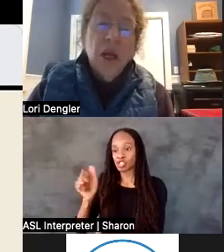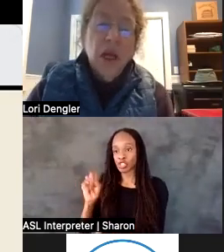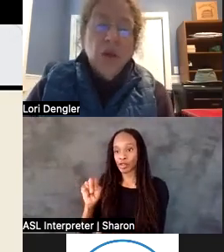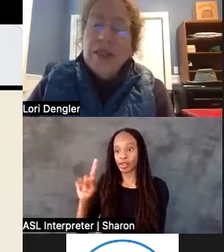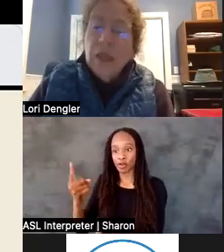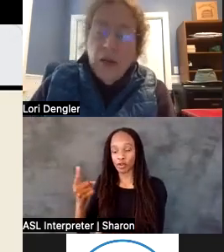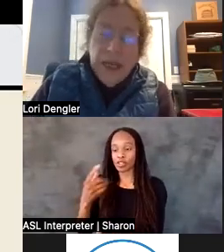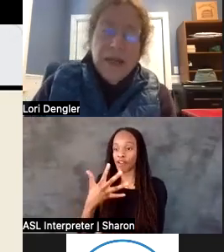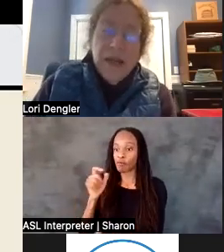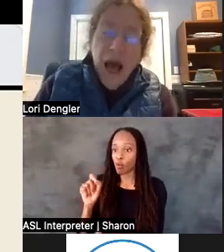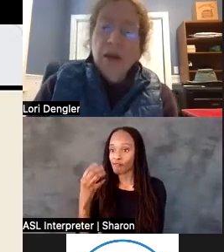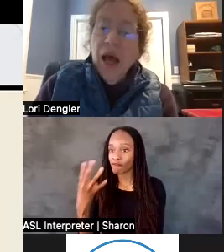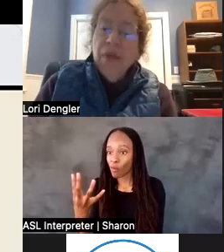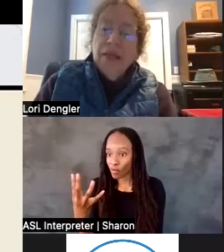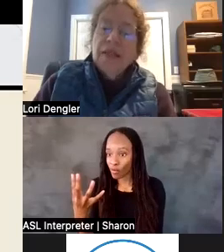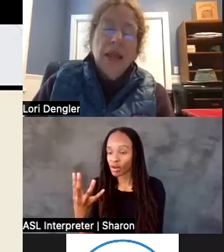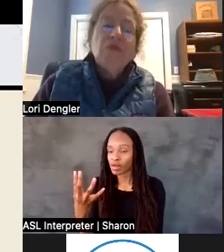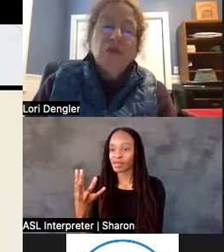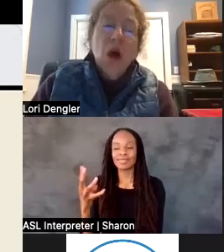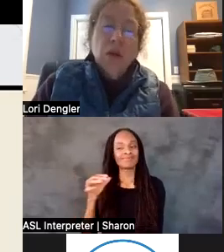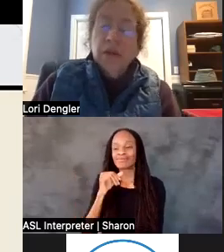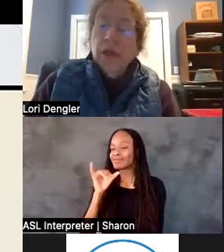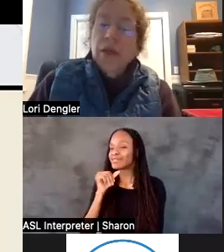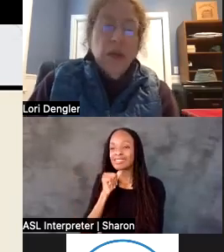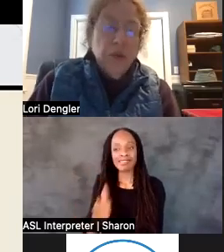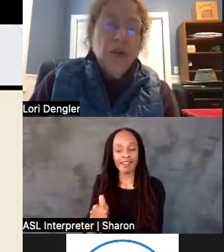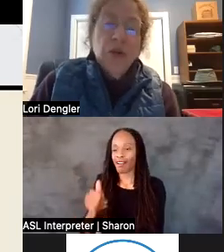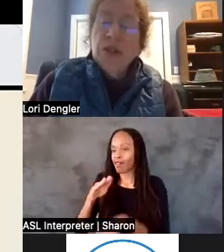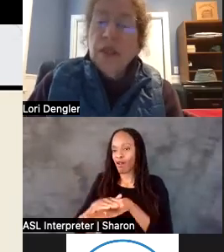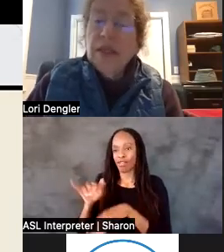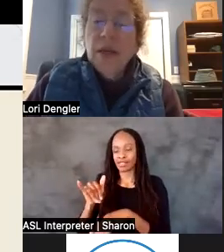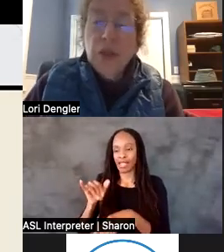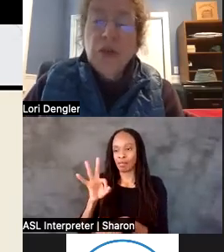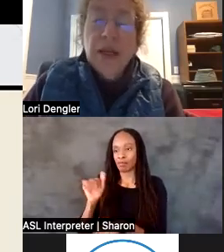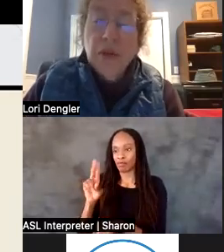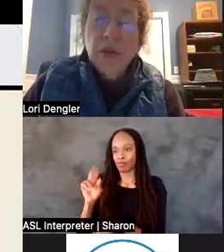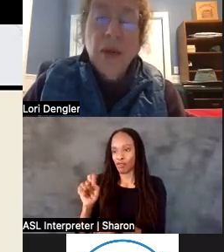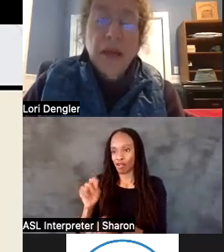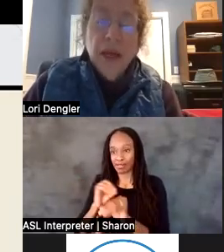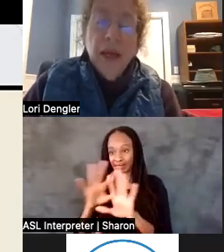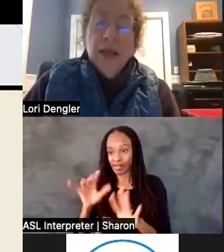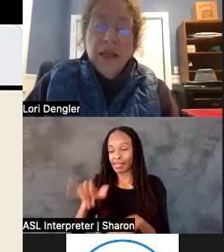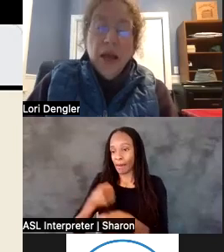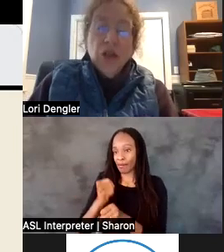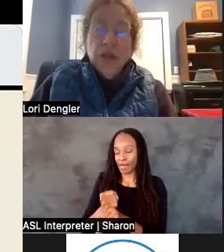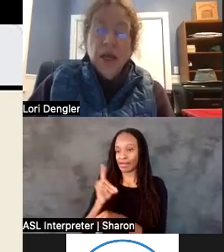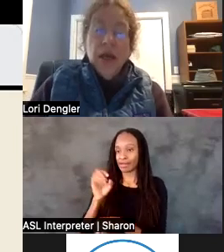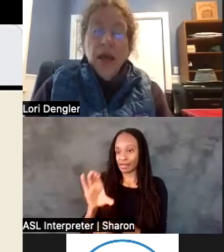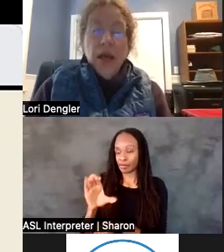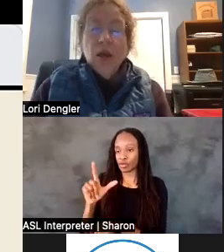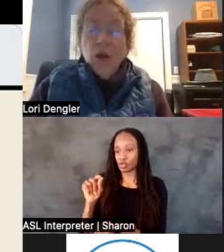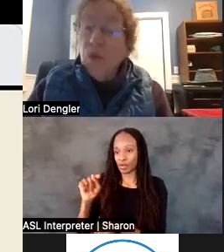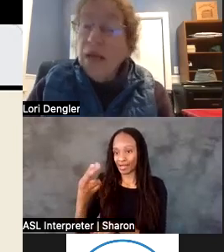5.4 was clearly not on the same fault that produced the December 20th earthquake. It's